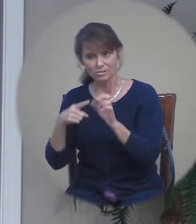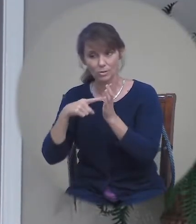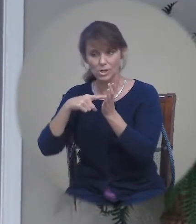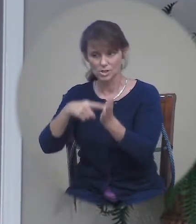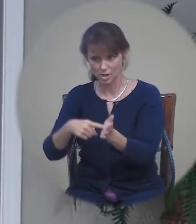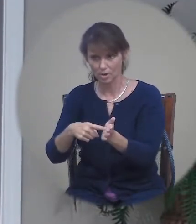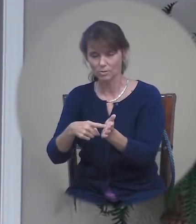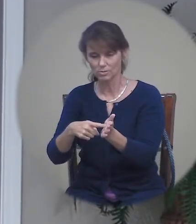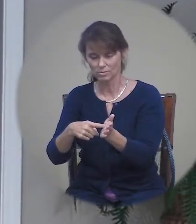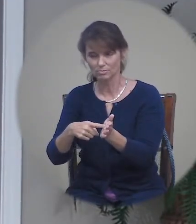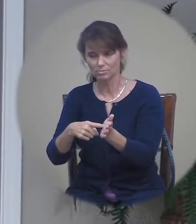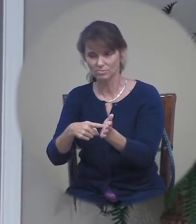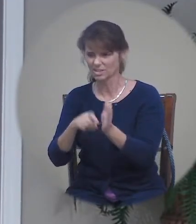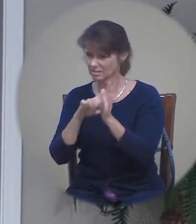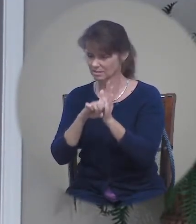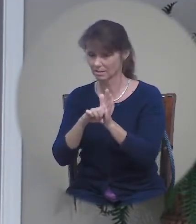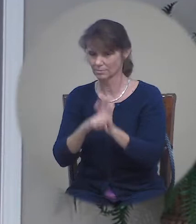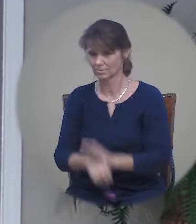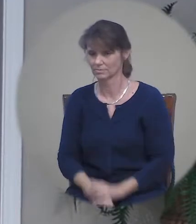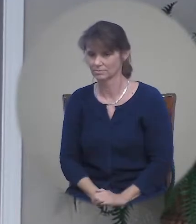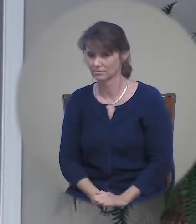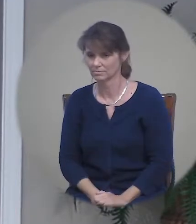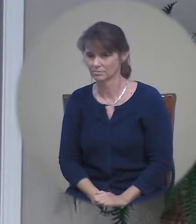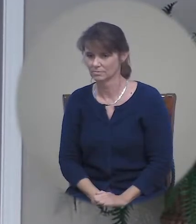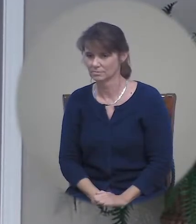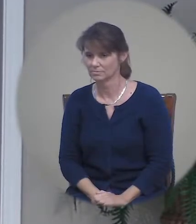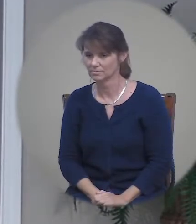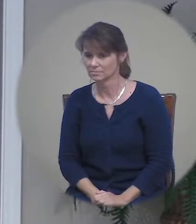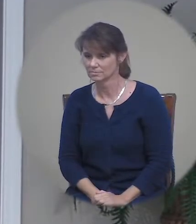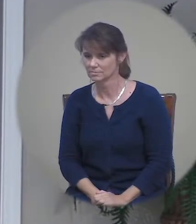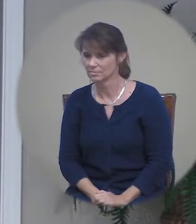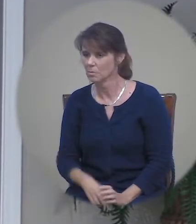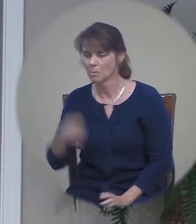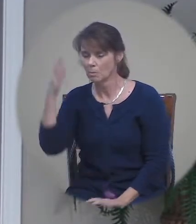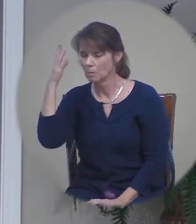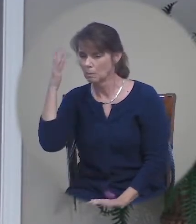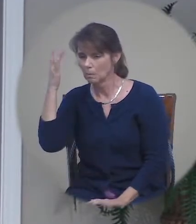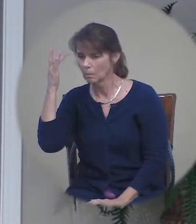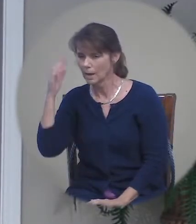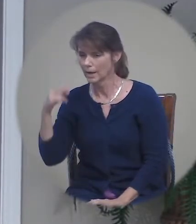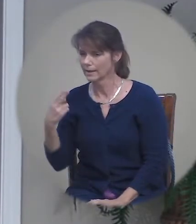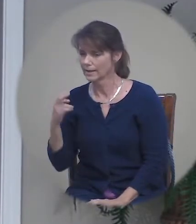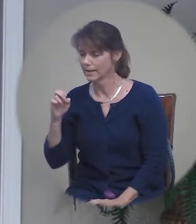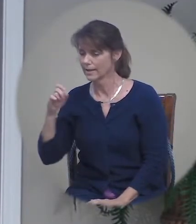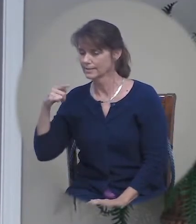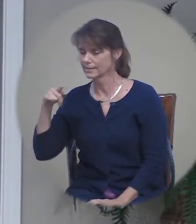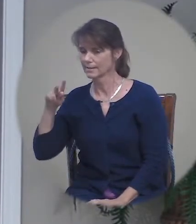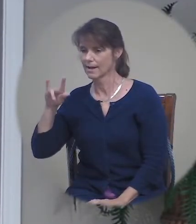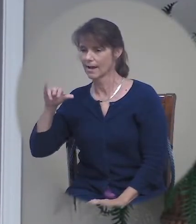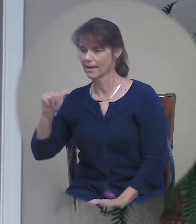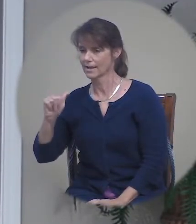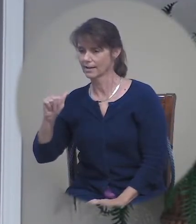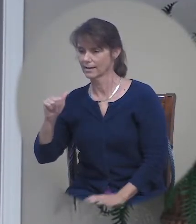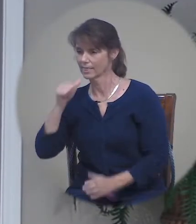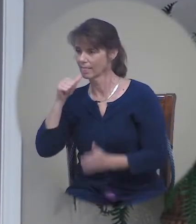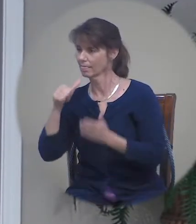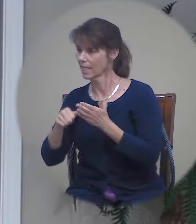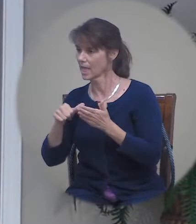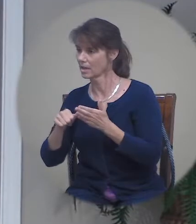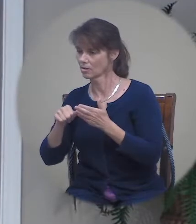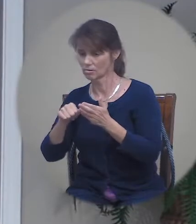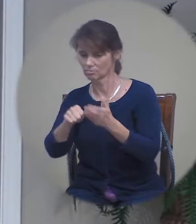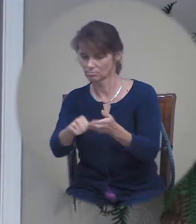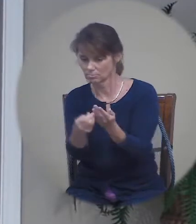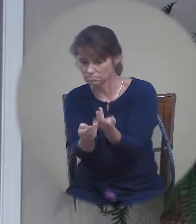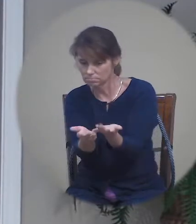being used in. And what do you think it might mean? What does it say to you when King Hezekiah spread this before the